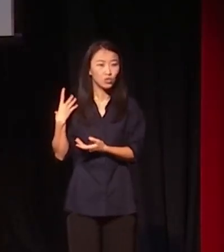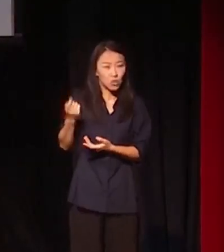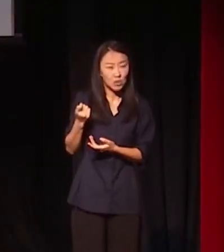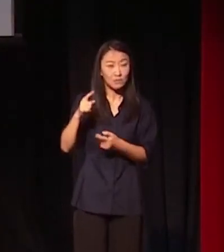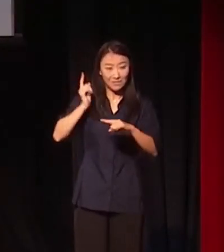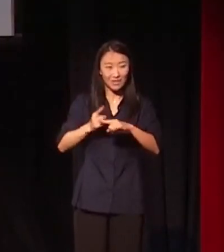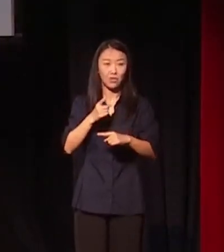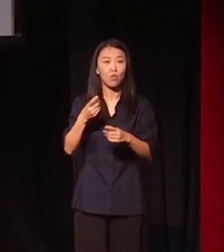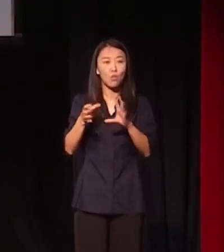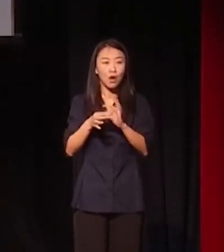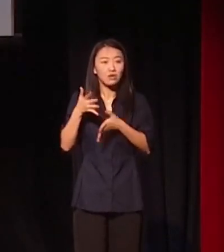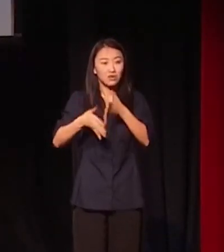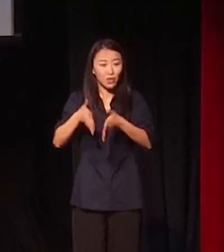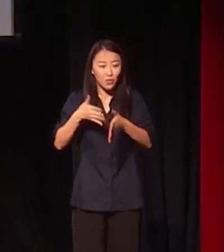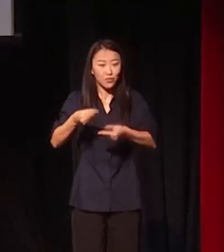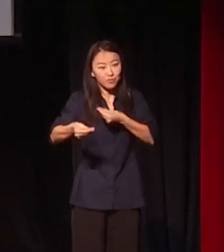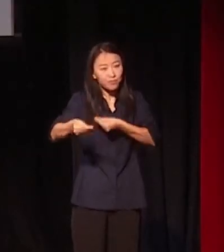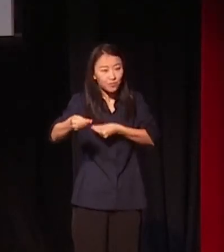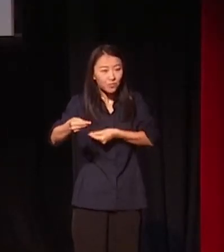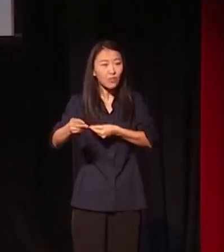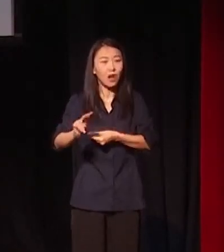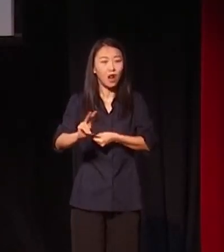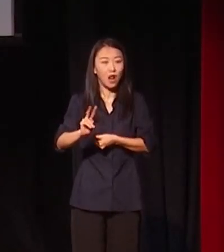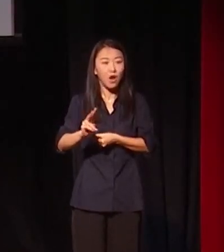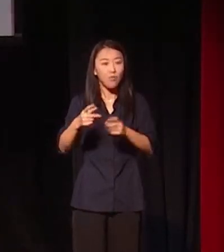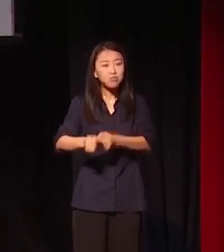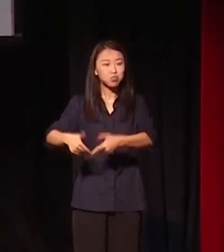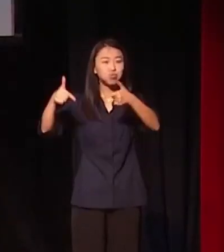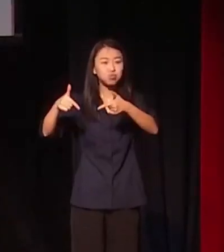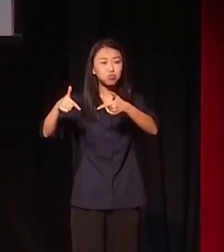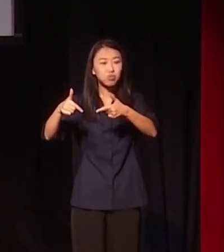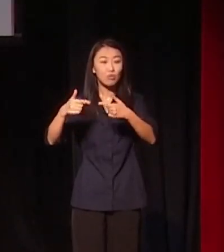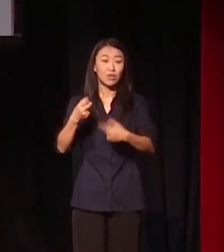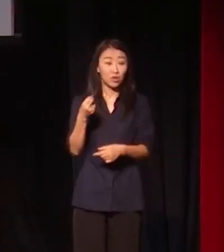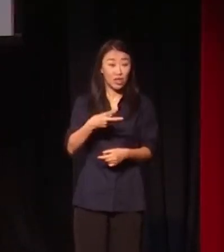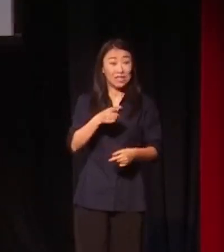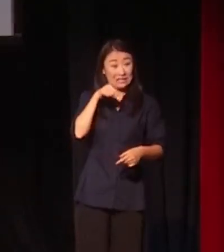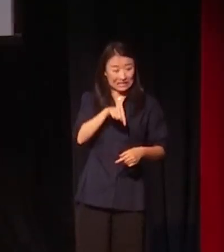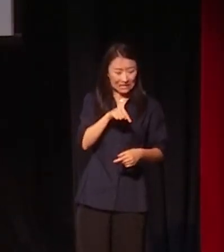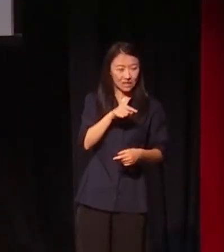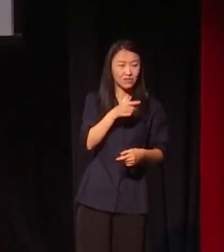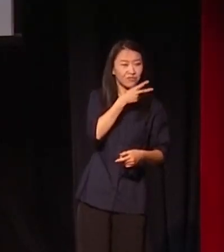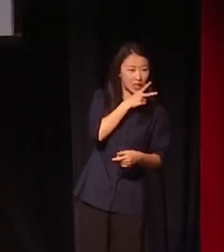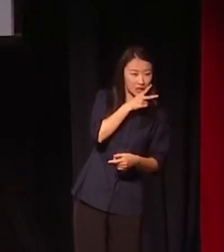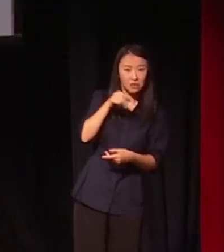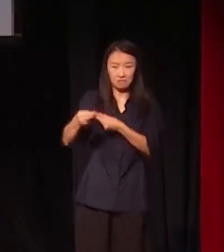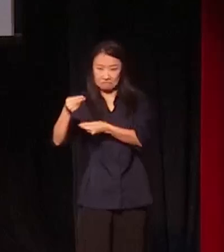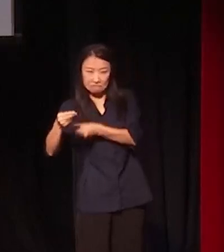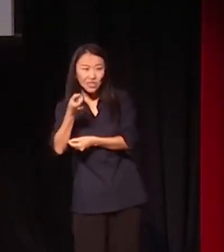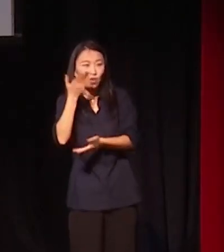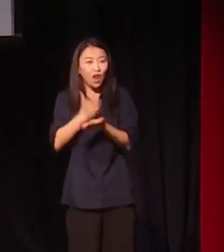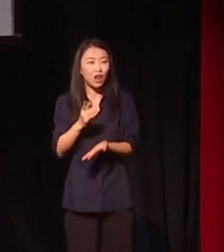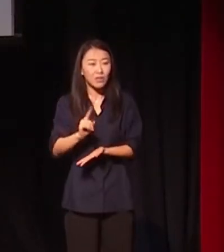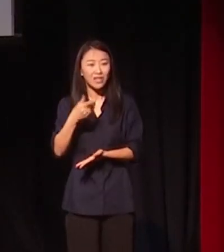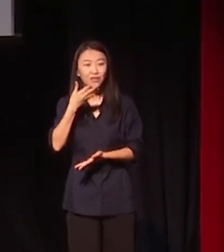language brokering. And actually, so it's a term specifically used to distinguish from interpreting, because the idea is that children or young